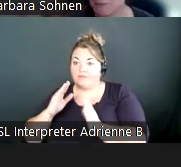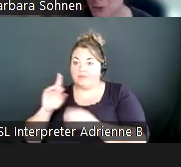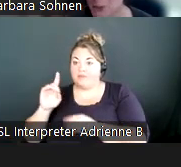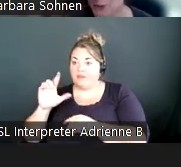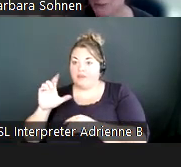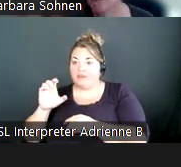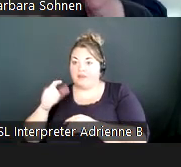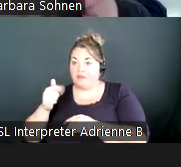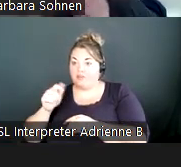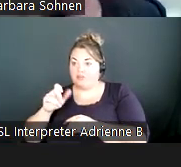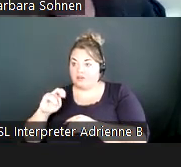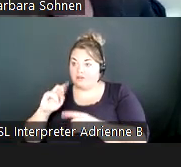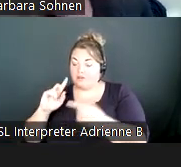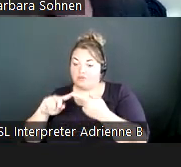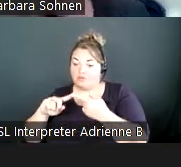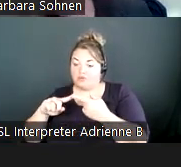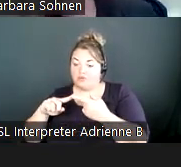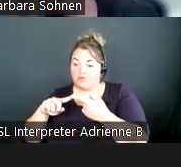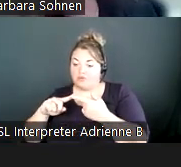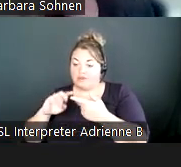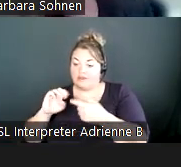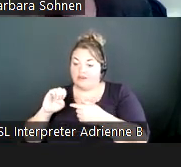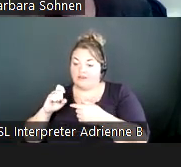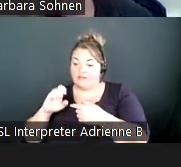delegation to the executive